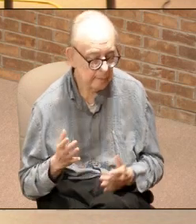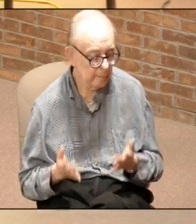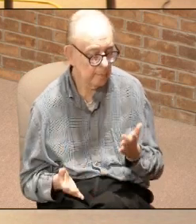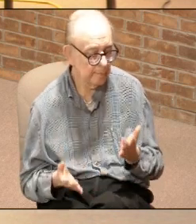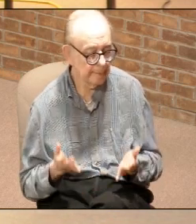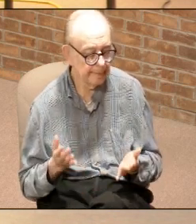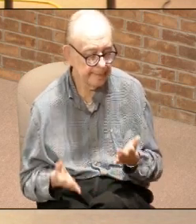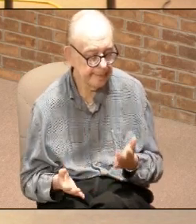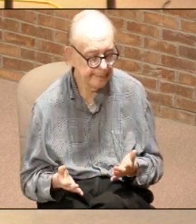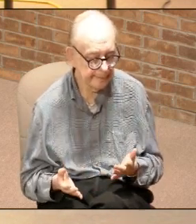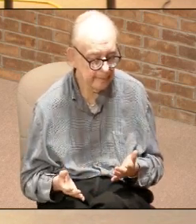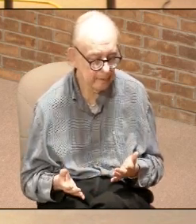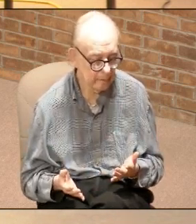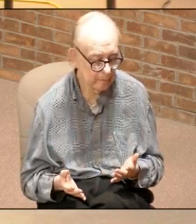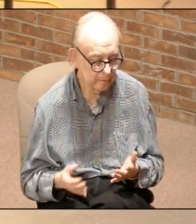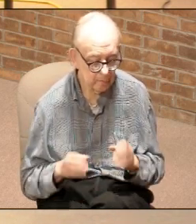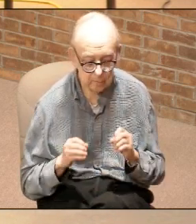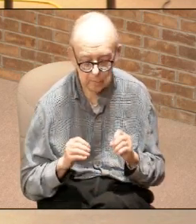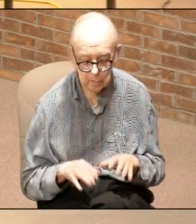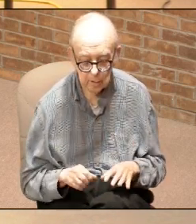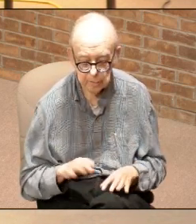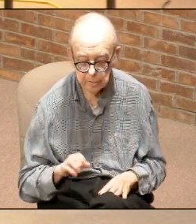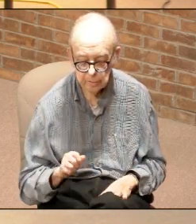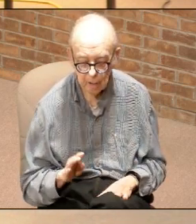maybe you've lost a job